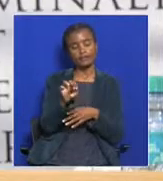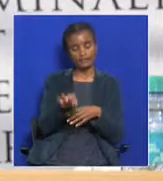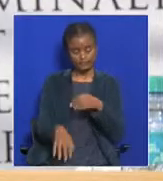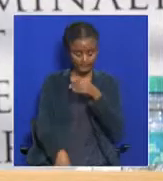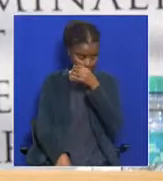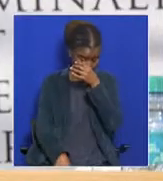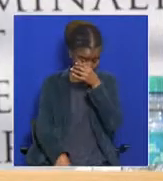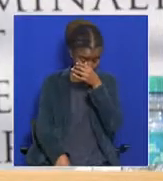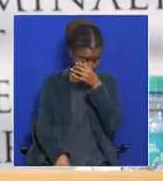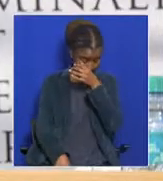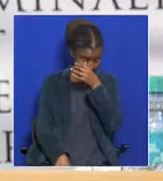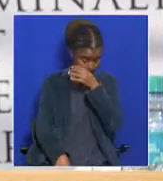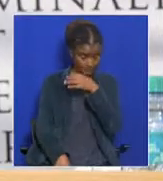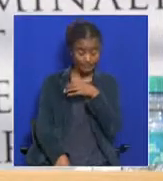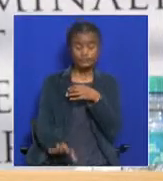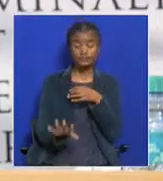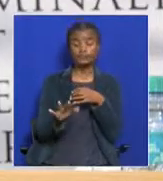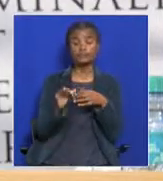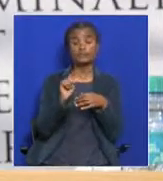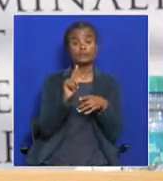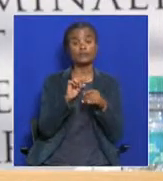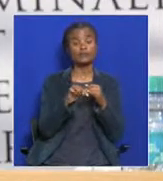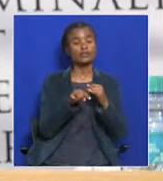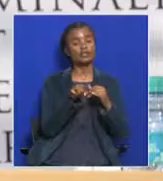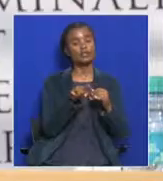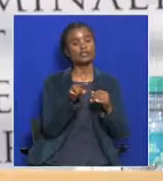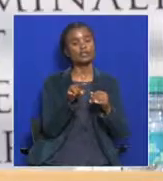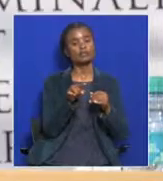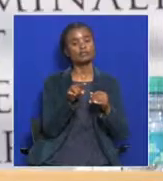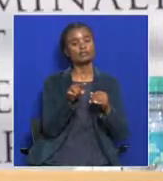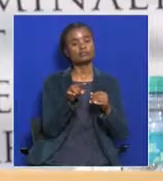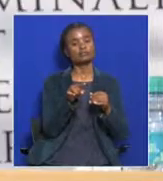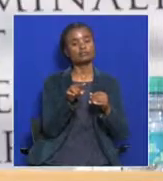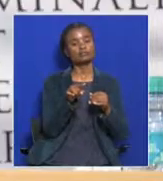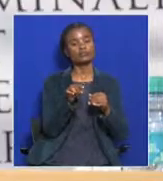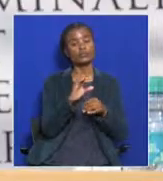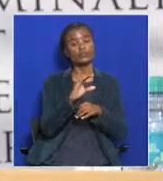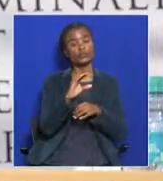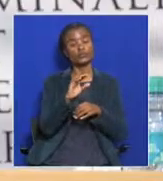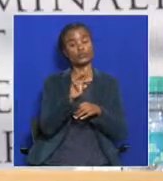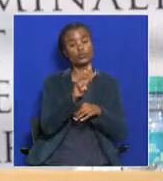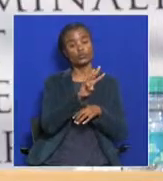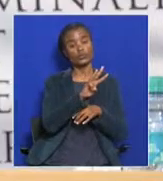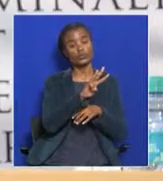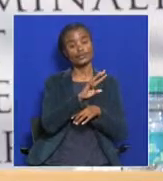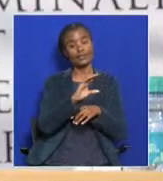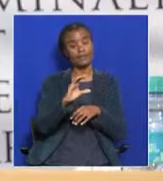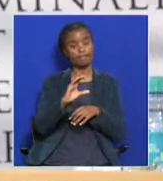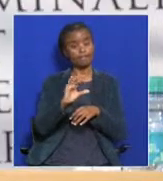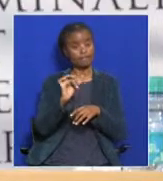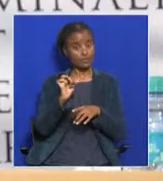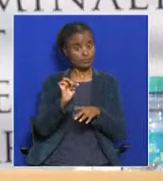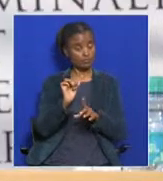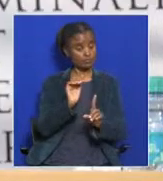Did you reach out to Western Cape? Because now you are no longer looking for storage, you are looking for